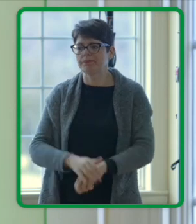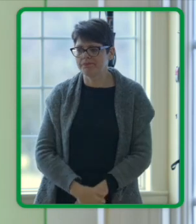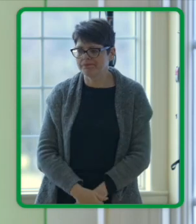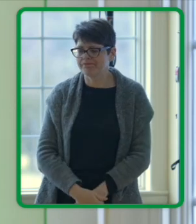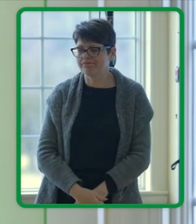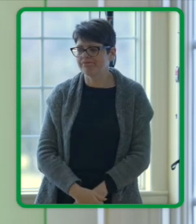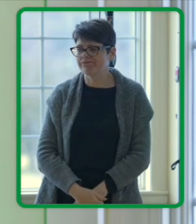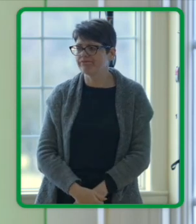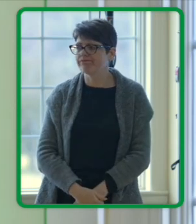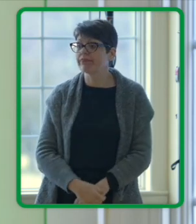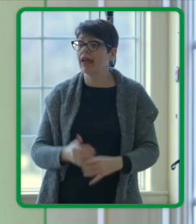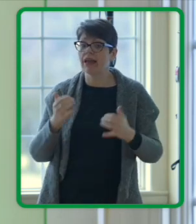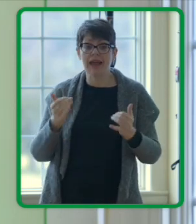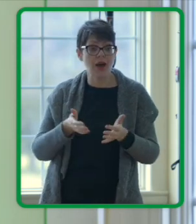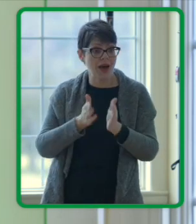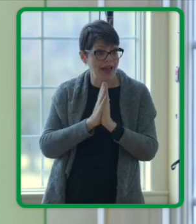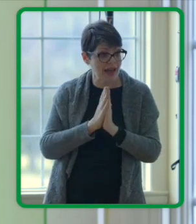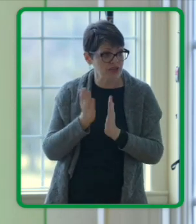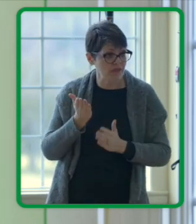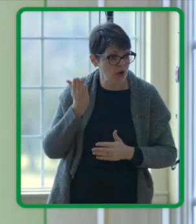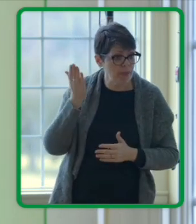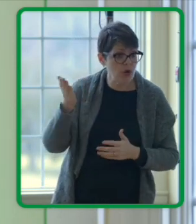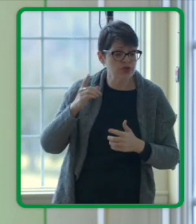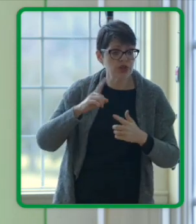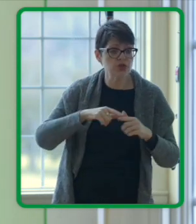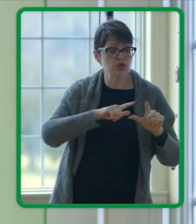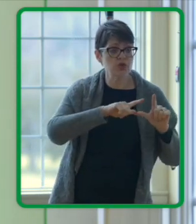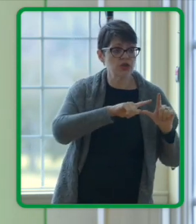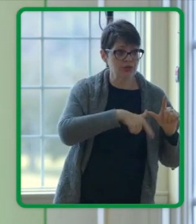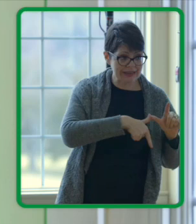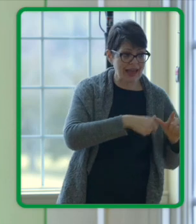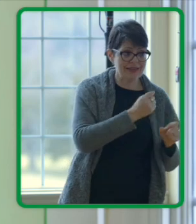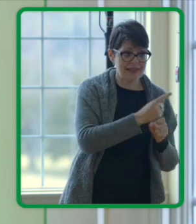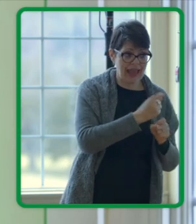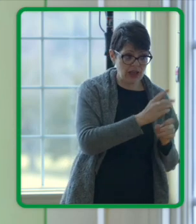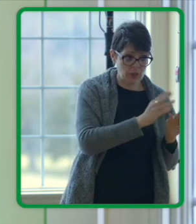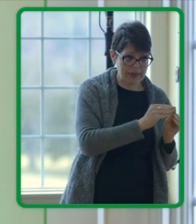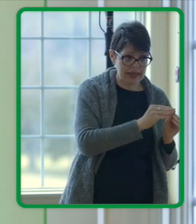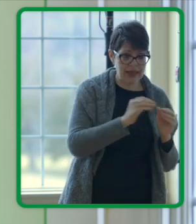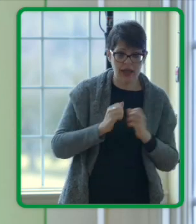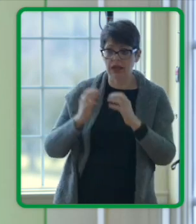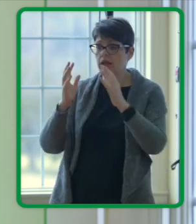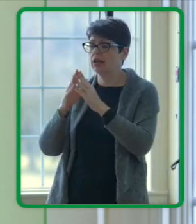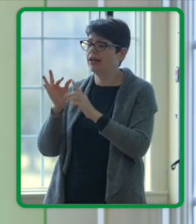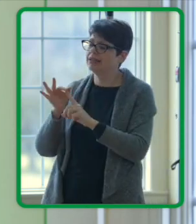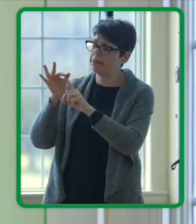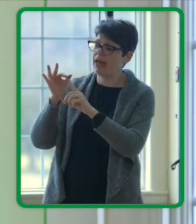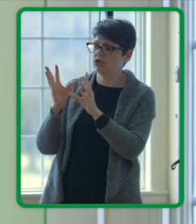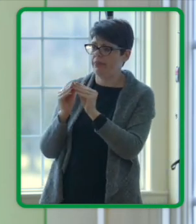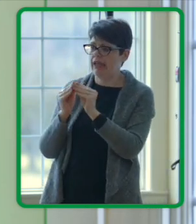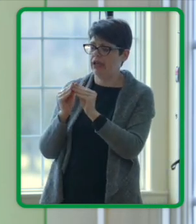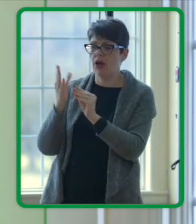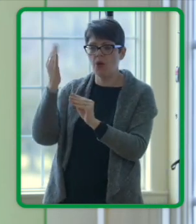Now, I ask for a motion to recess the annual meeting and convene a special meeting in regards to expelling members